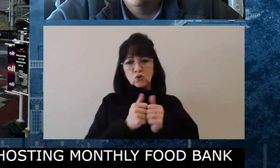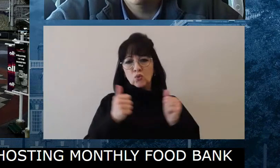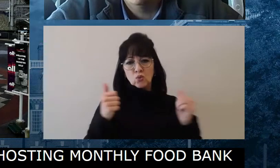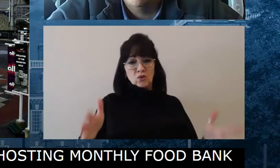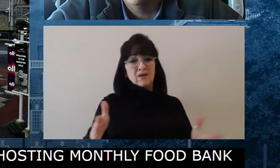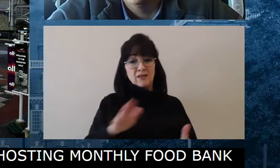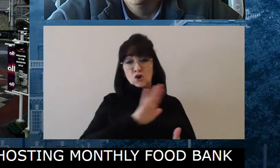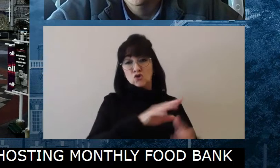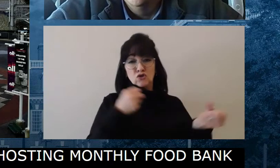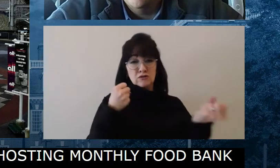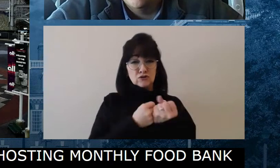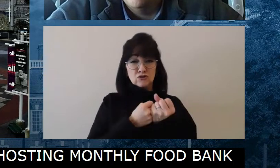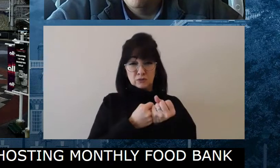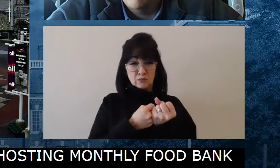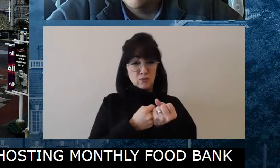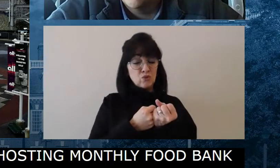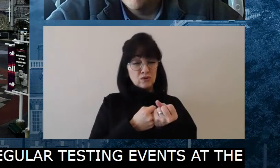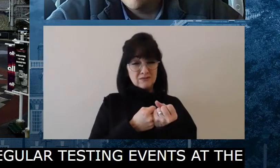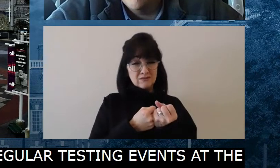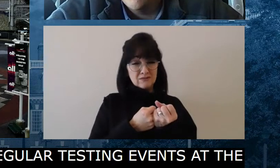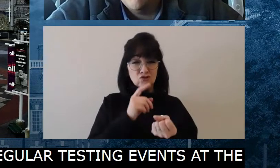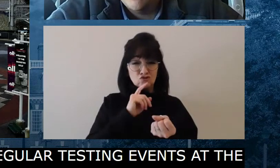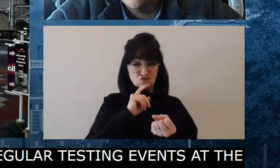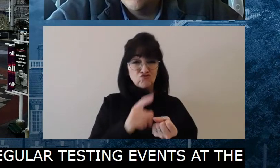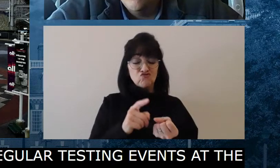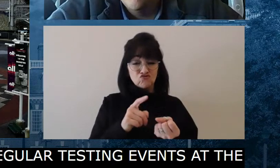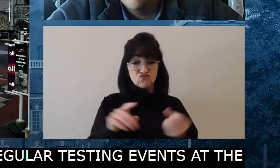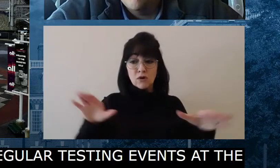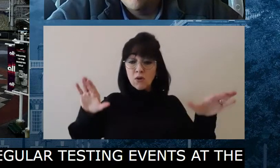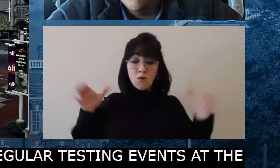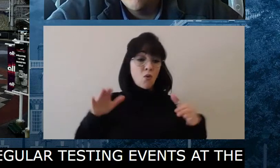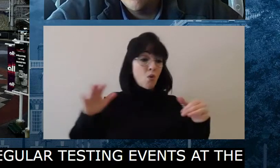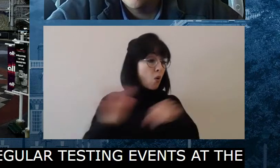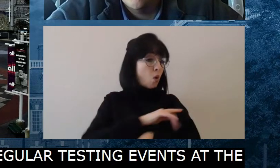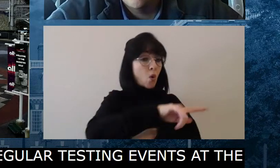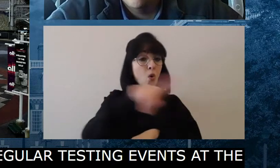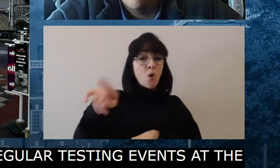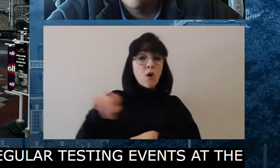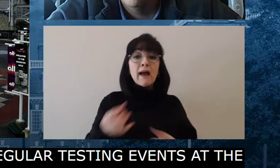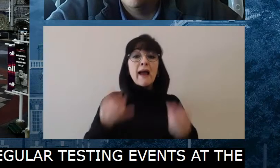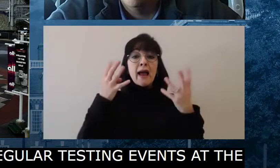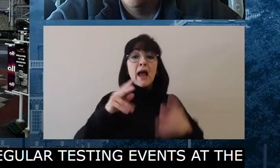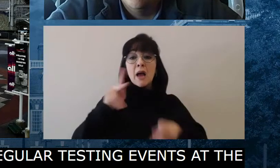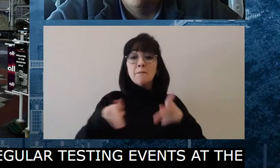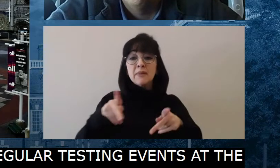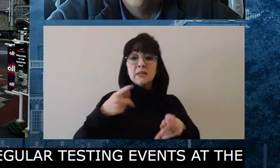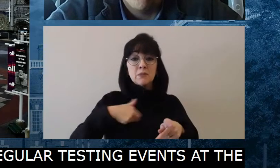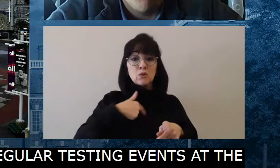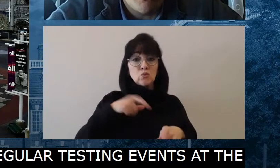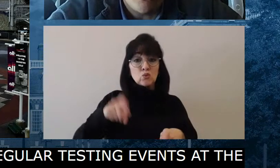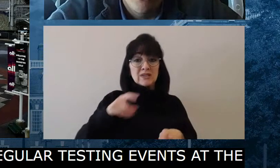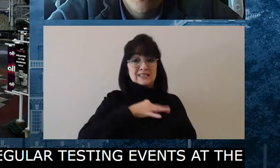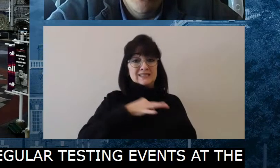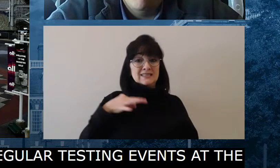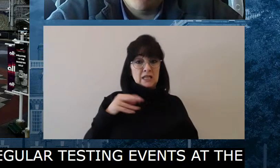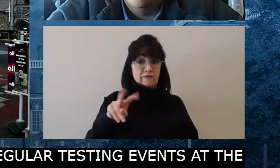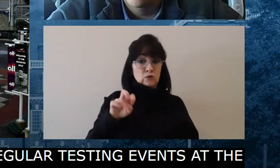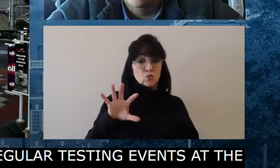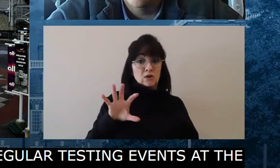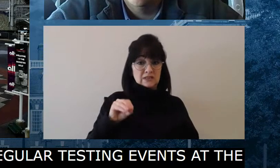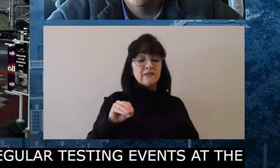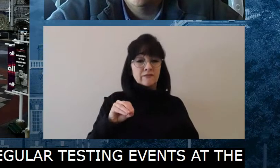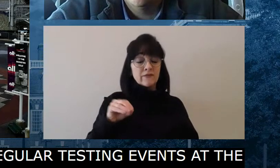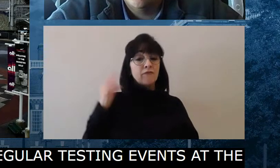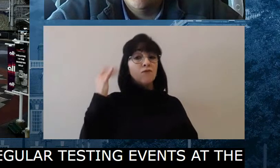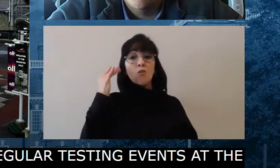said, 250 people that make this work for us to vaccinate 3,000 and 3,500 people a day. If you kind of